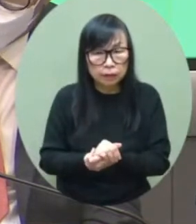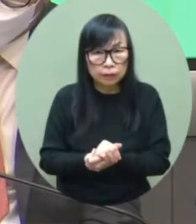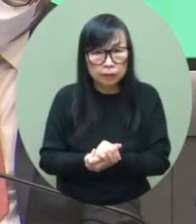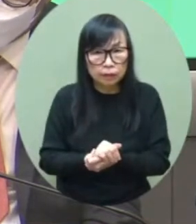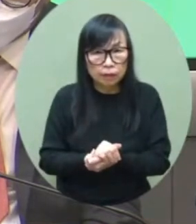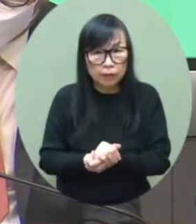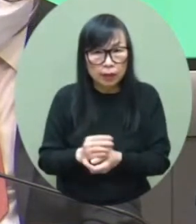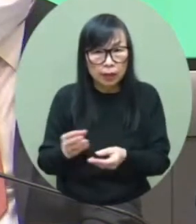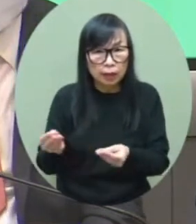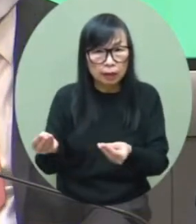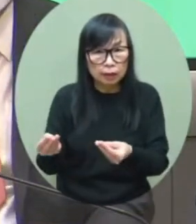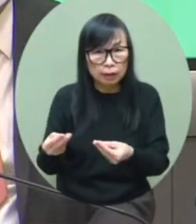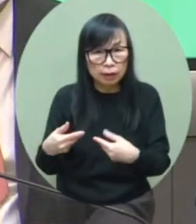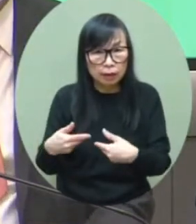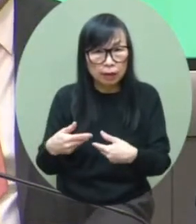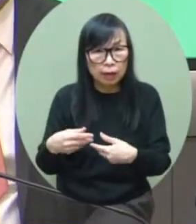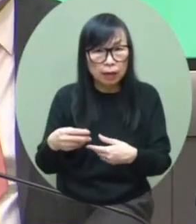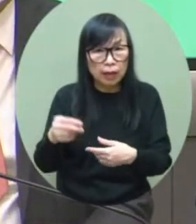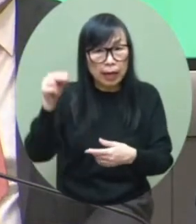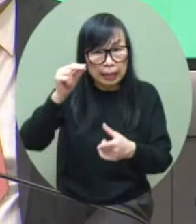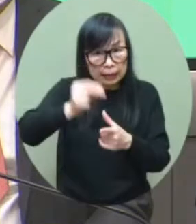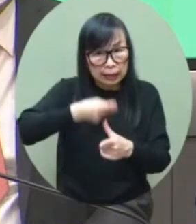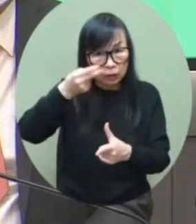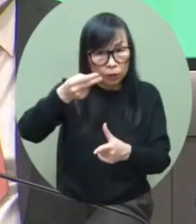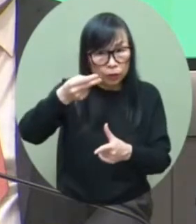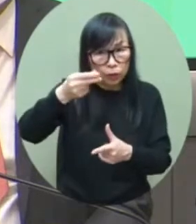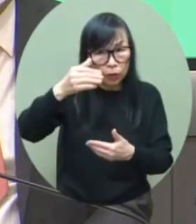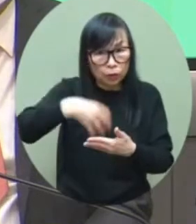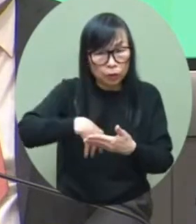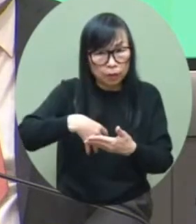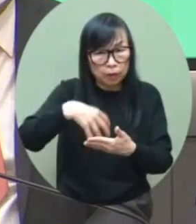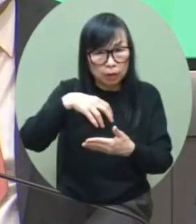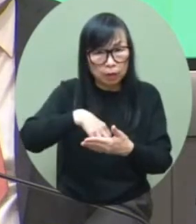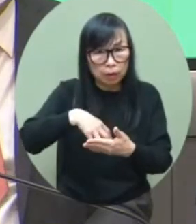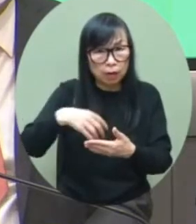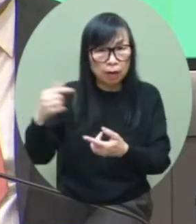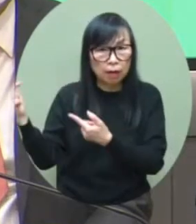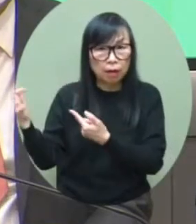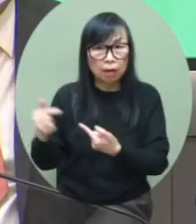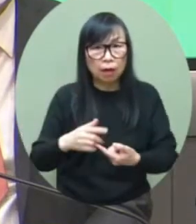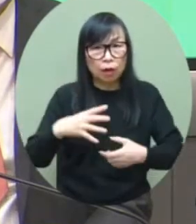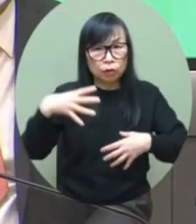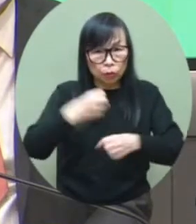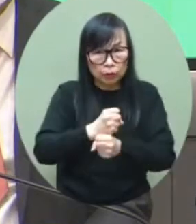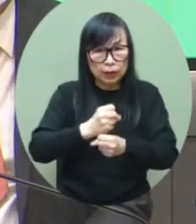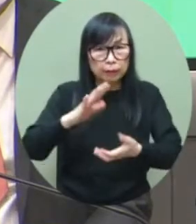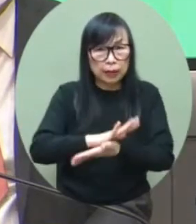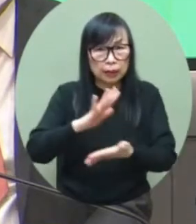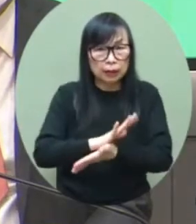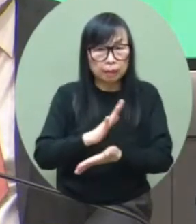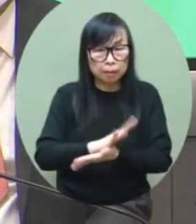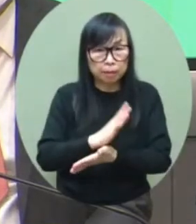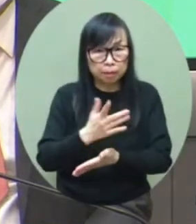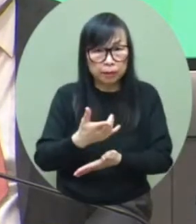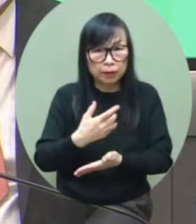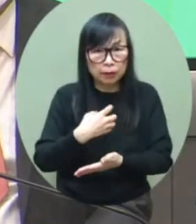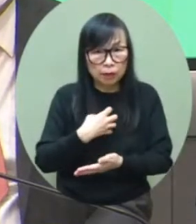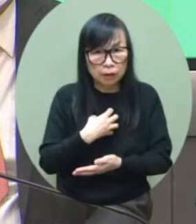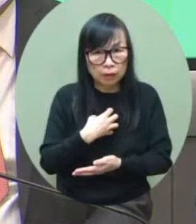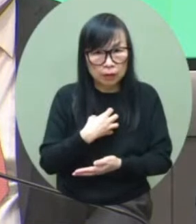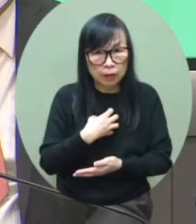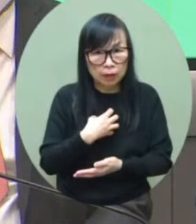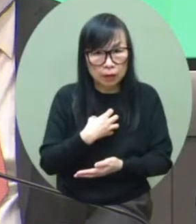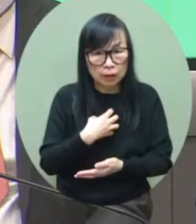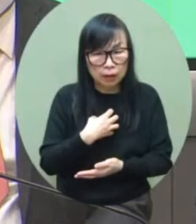and resources of other cities. They could share these resources with us. In the past 7 months, we kept taking stock of